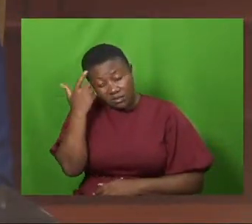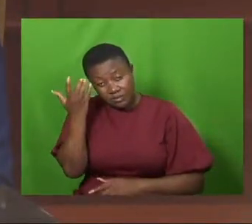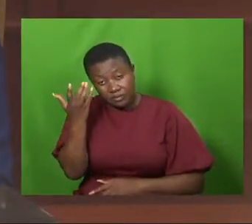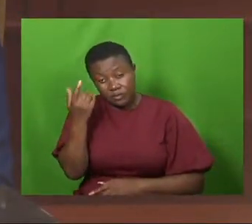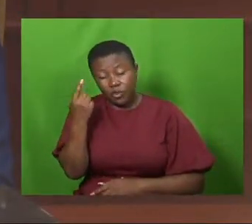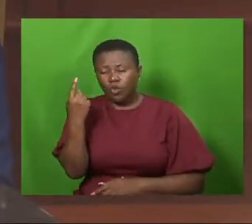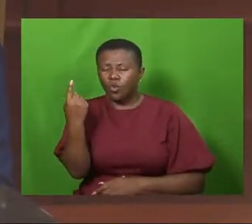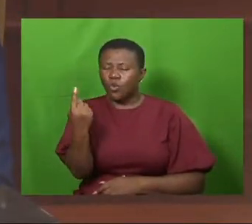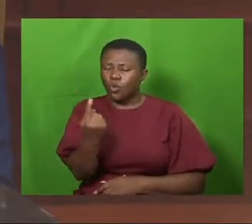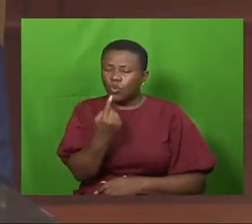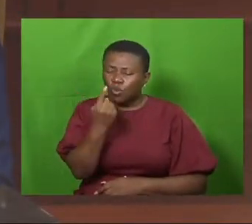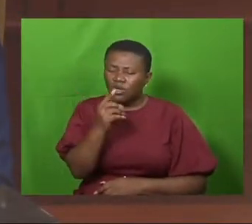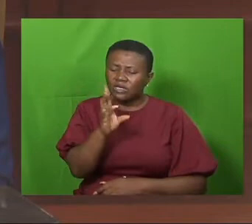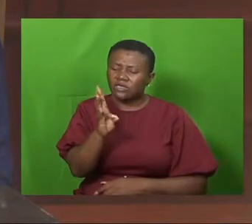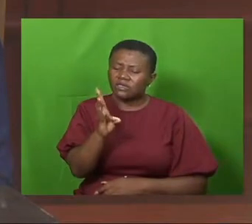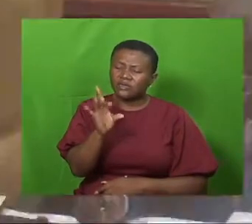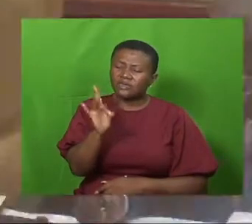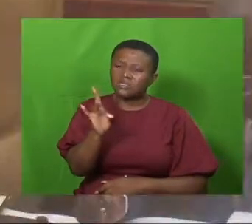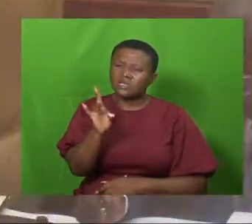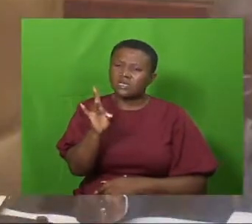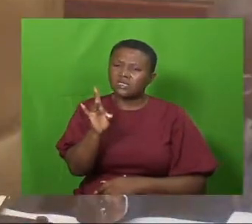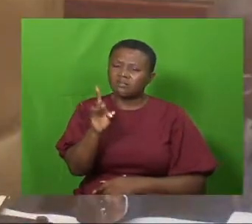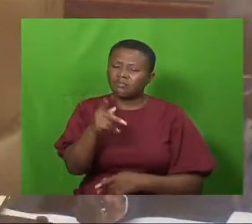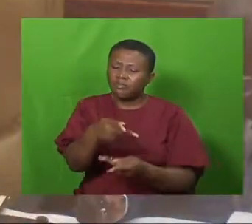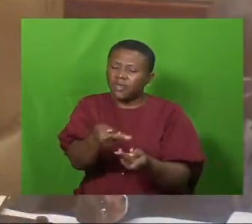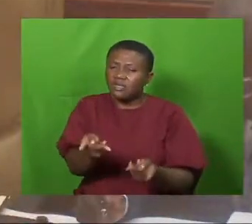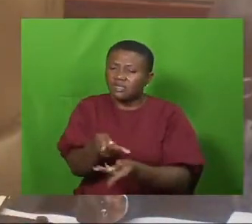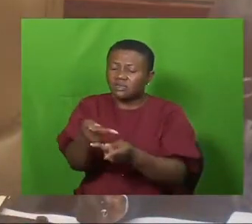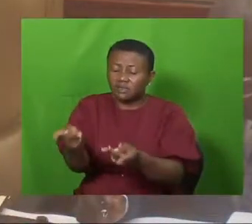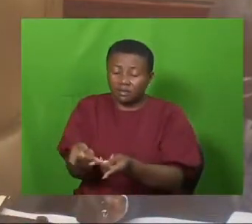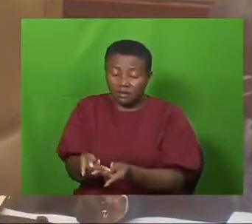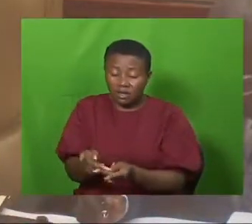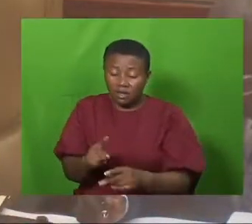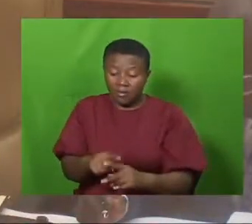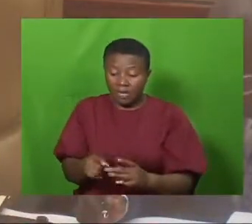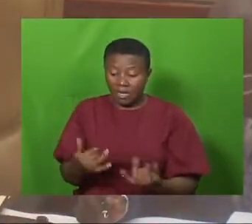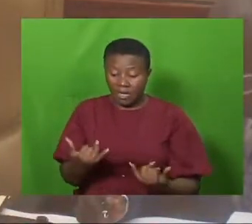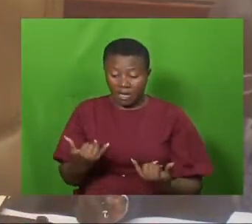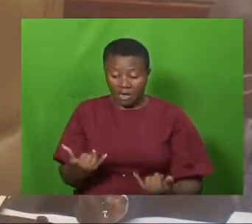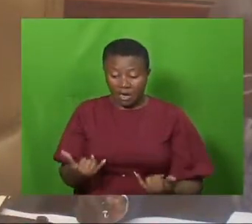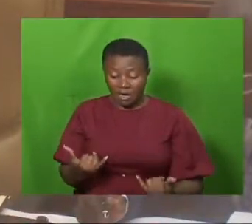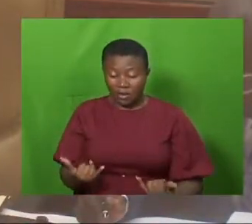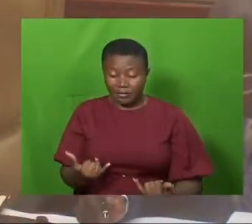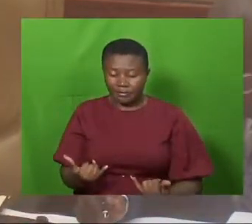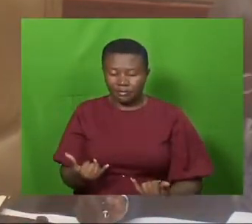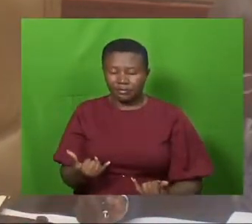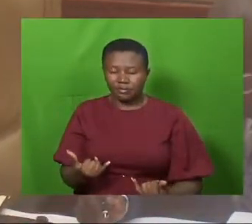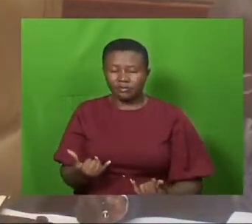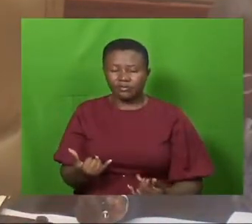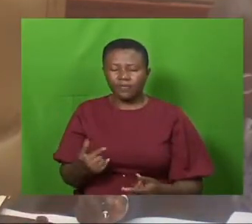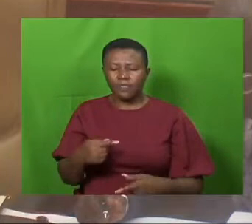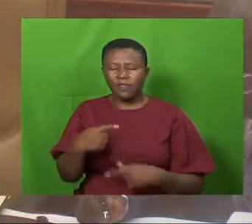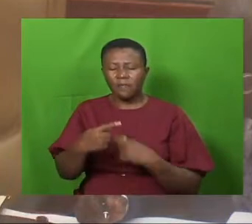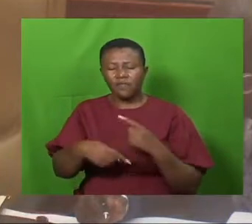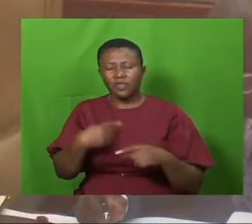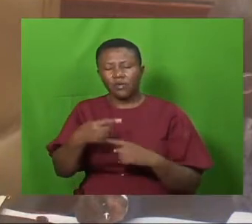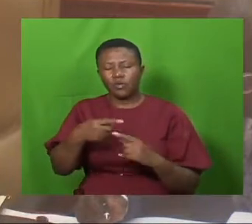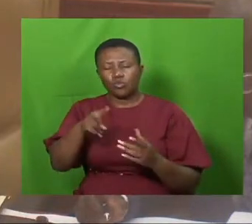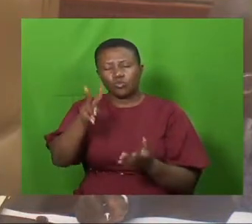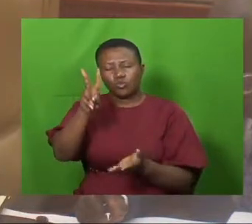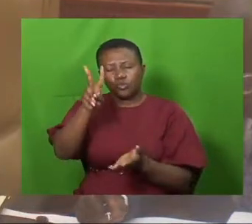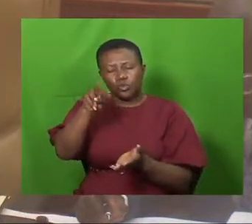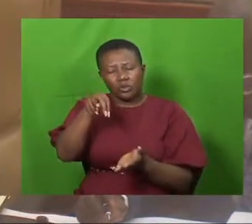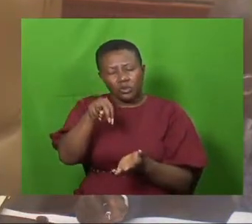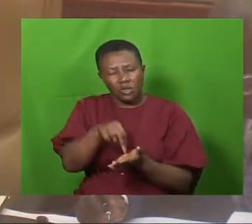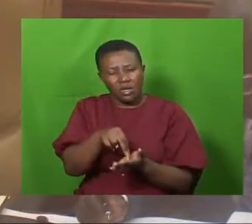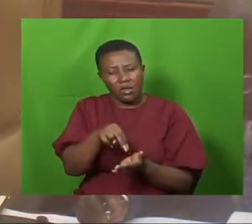78 sites were rolled out in 8 years. But as we speak today, almost 2,000 rural telephony sites have been rolled